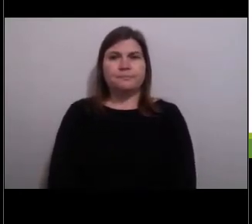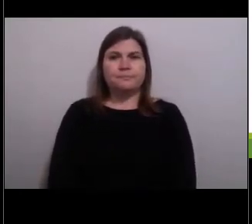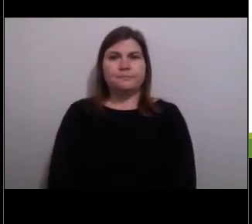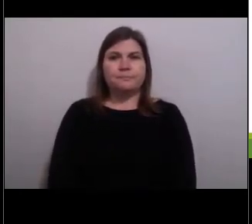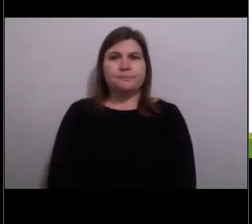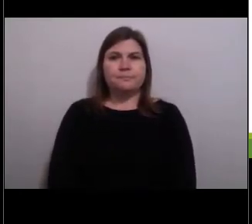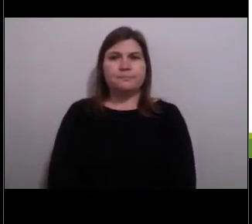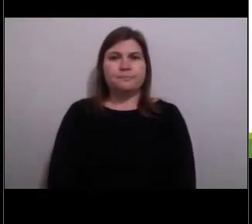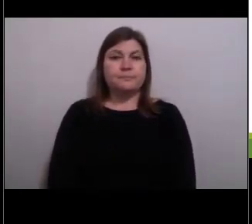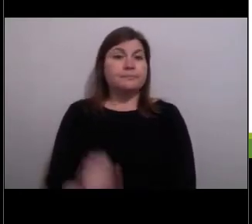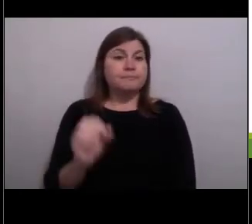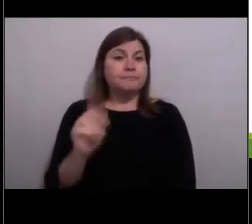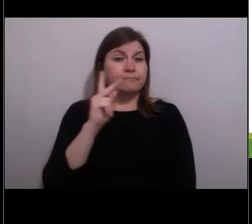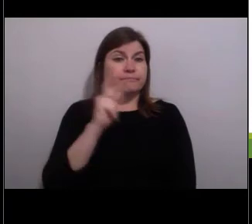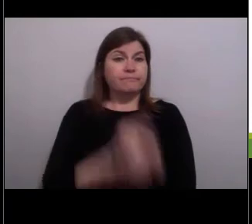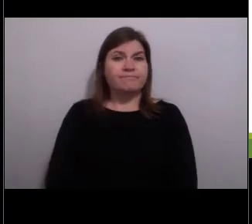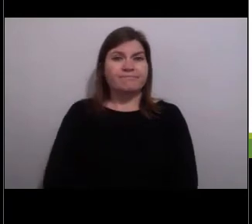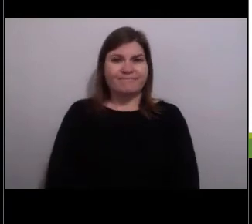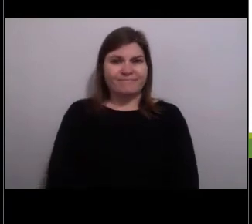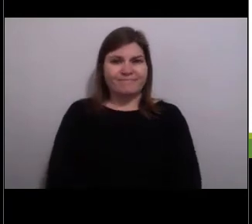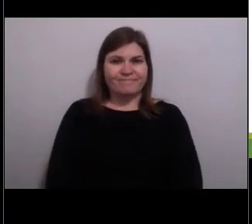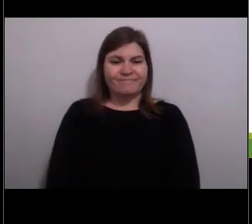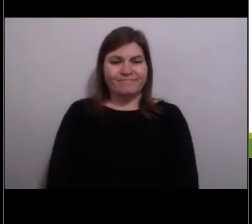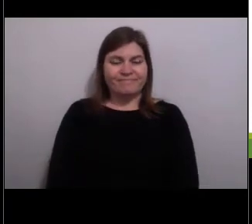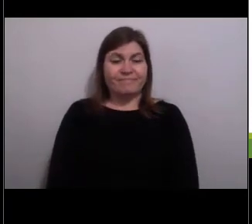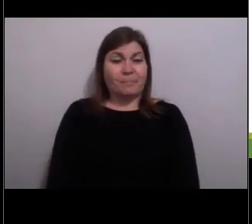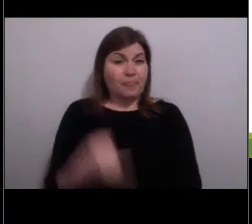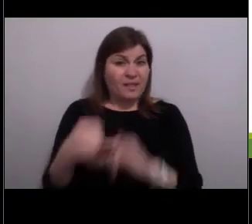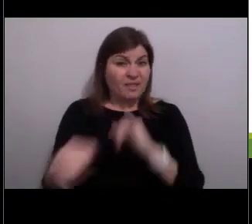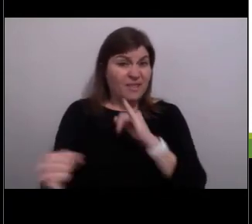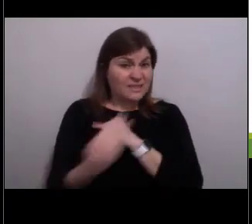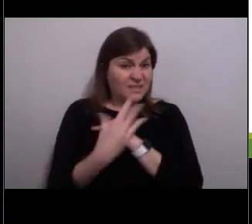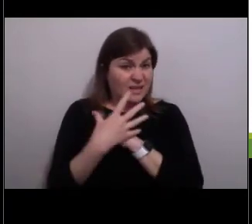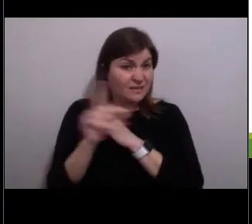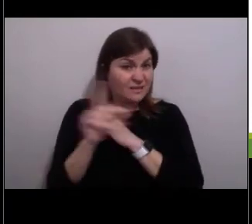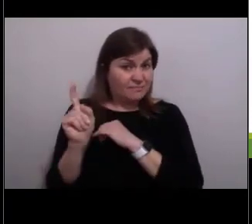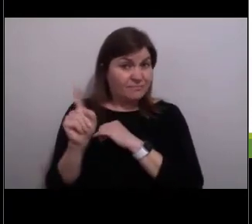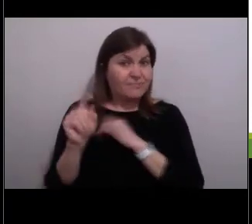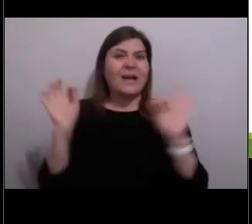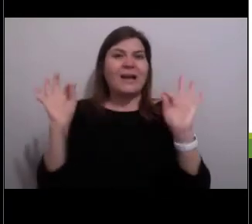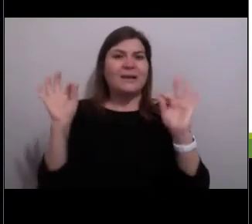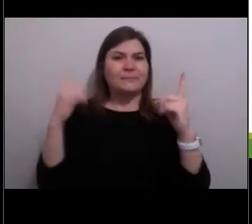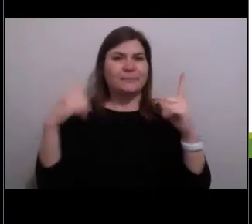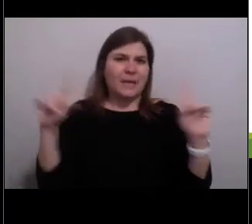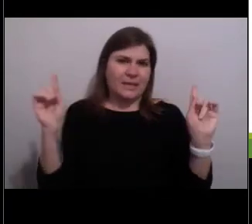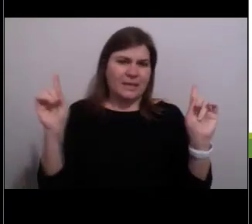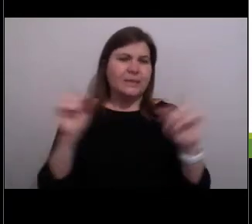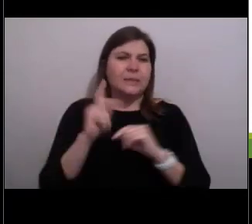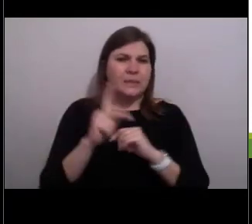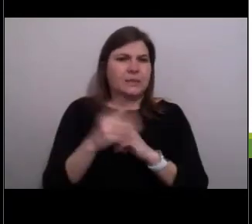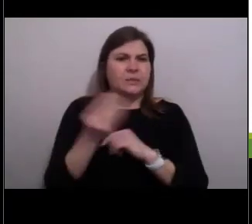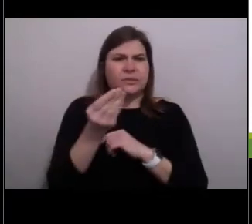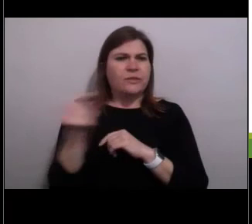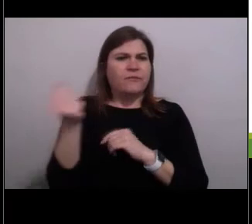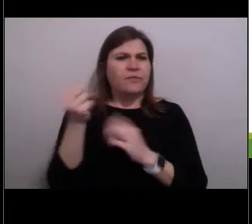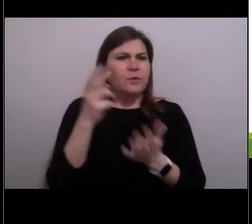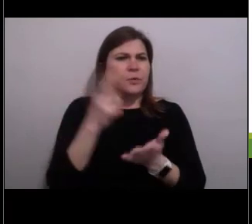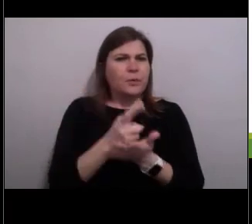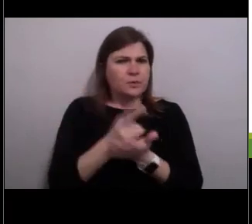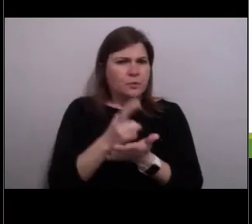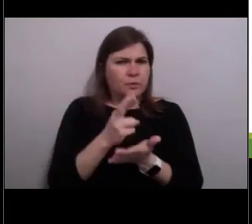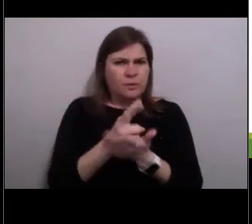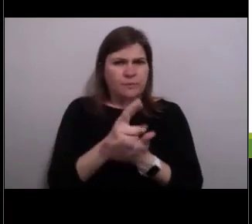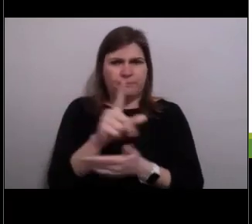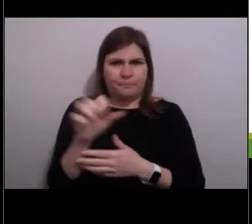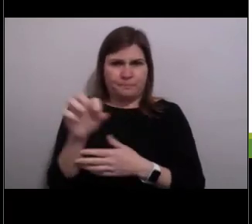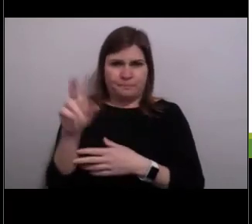Okay. Is that the last slide? Okay. Yeah, I just put some links here, some